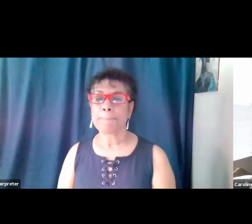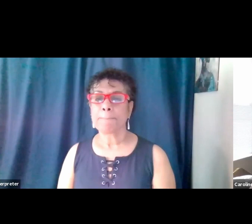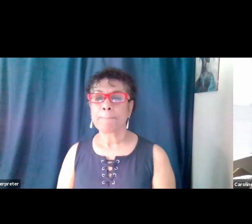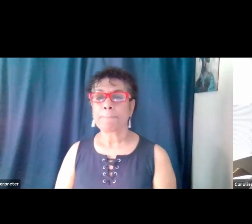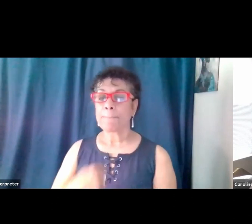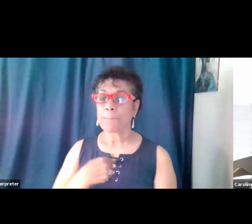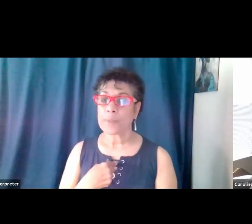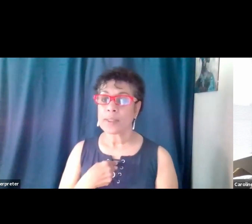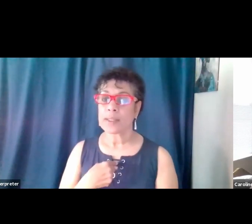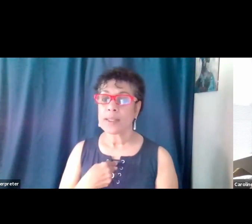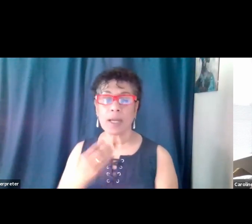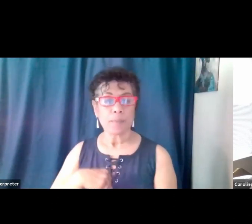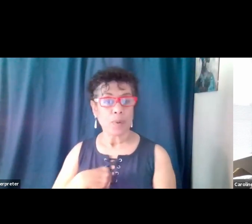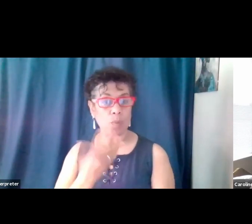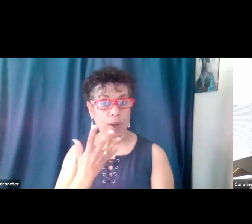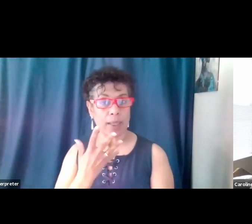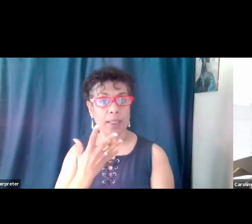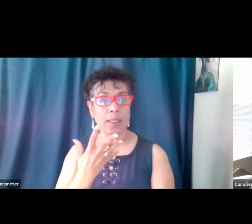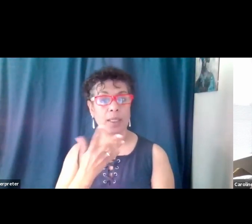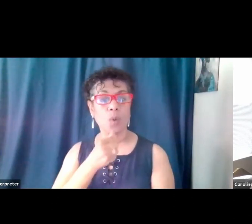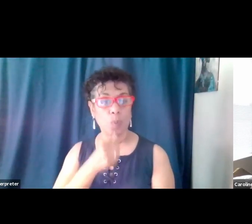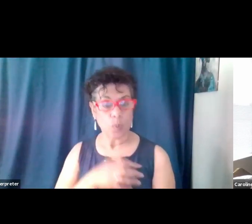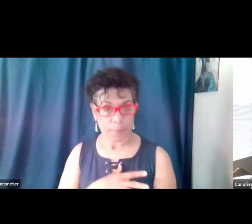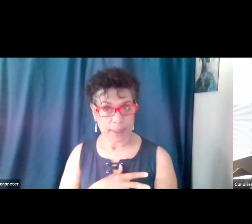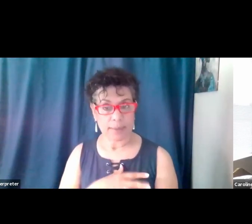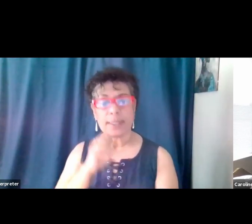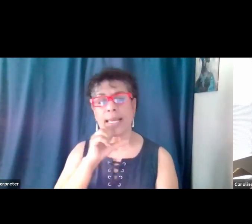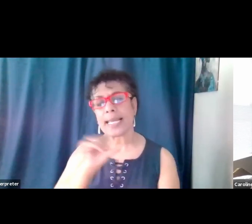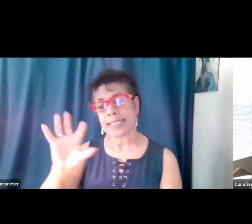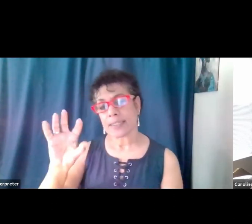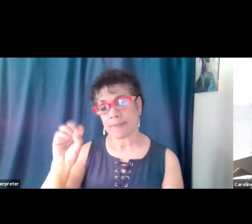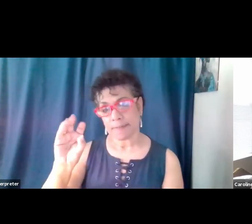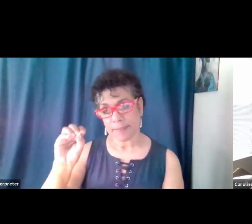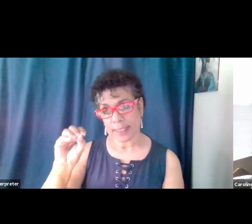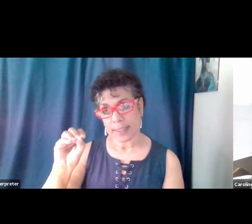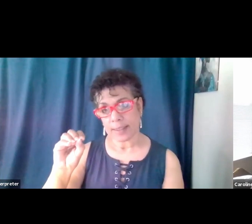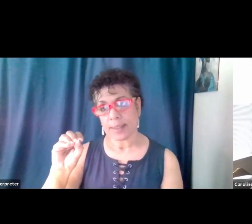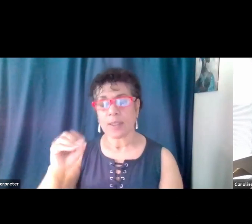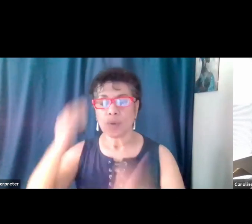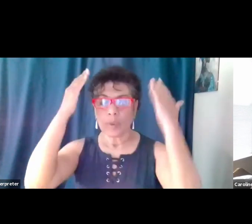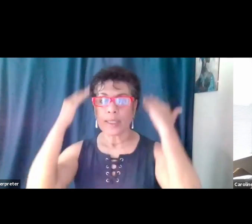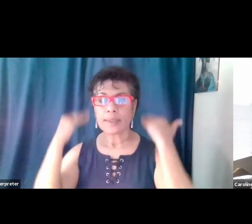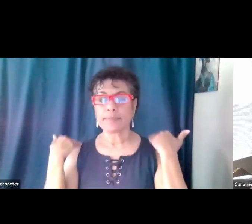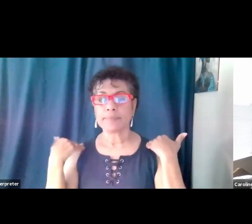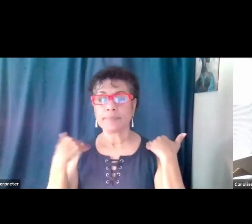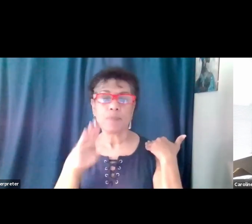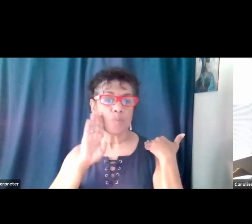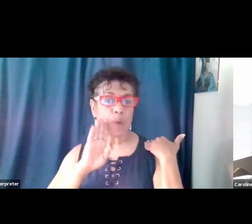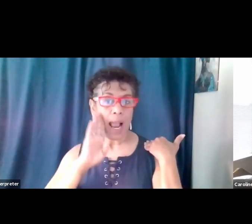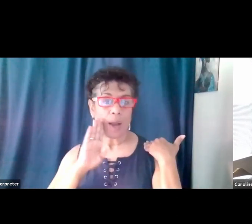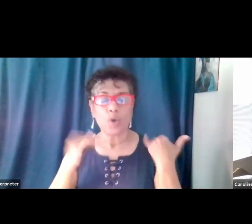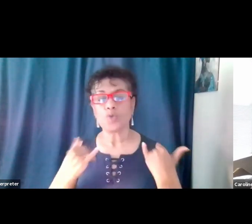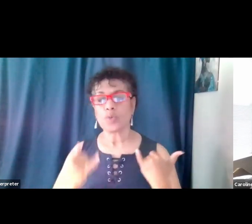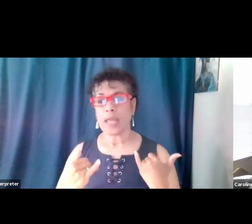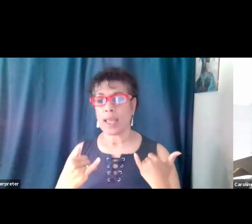a Caucasian female, 50 years old, with shoulder length brown hair. Today I am wearing